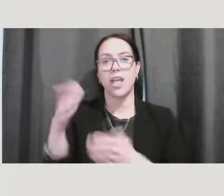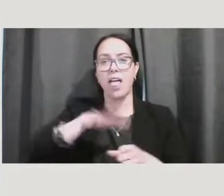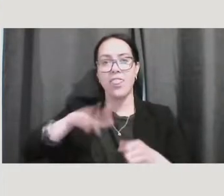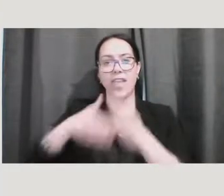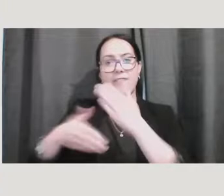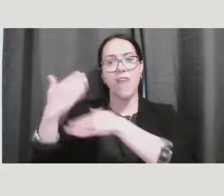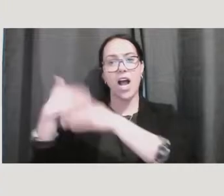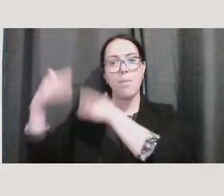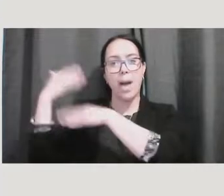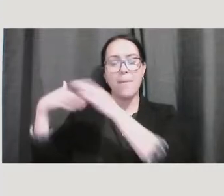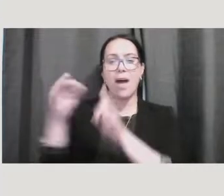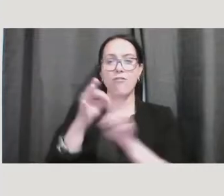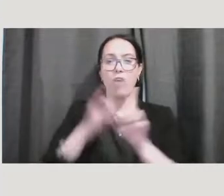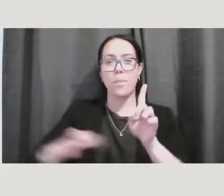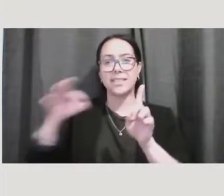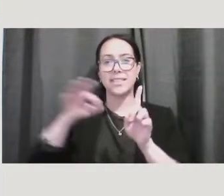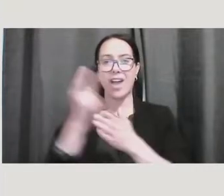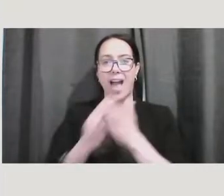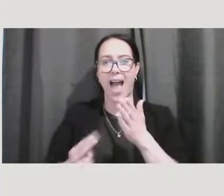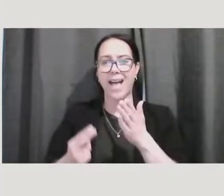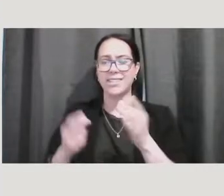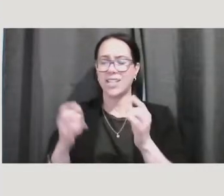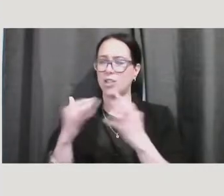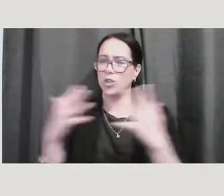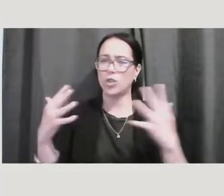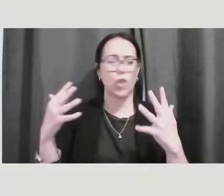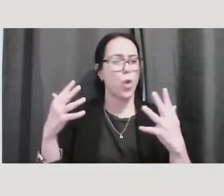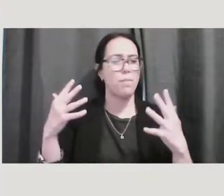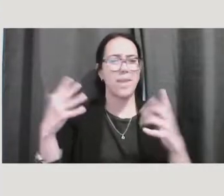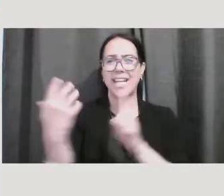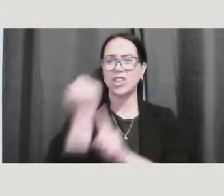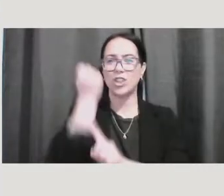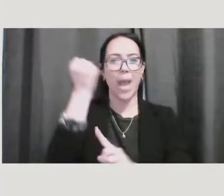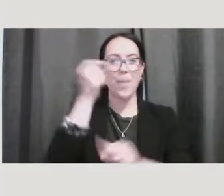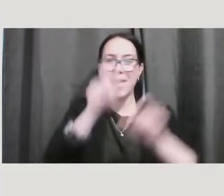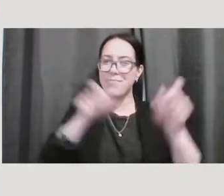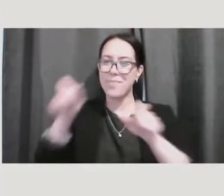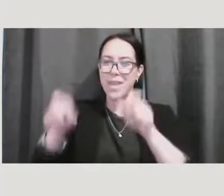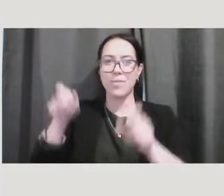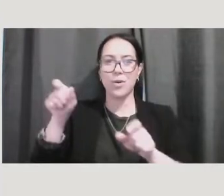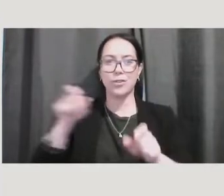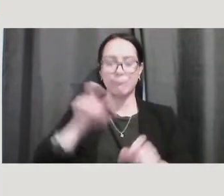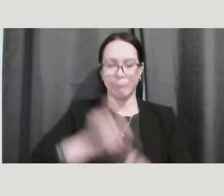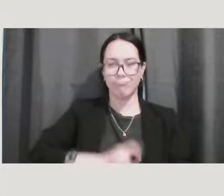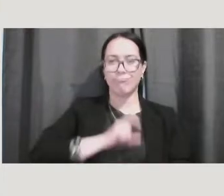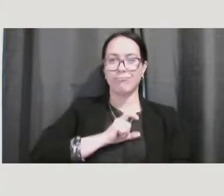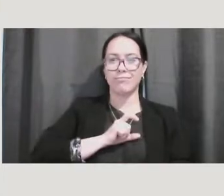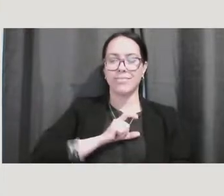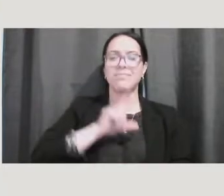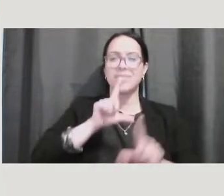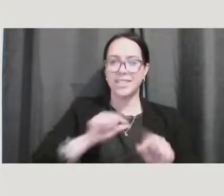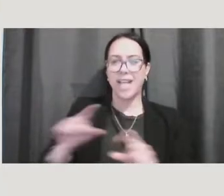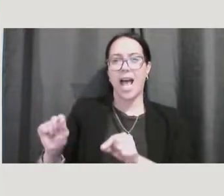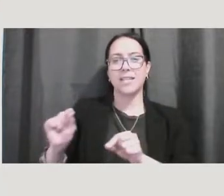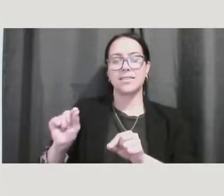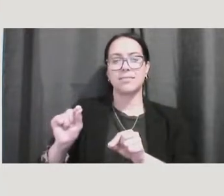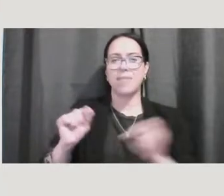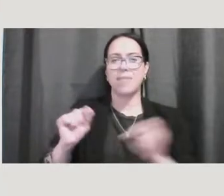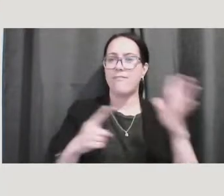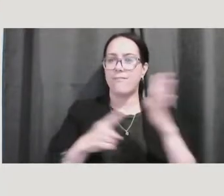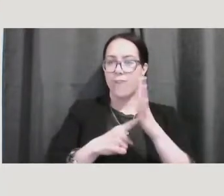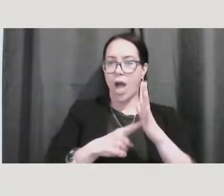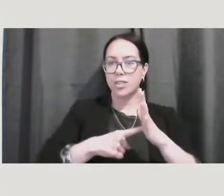many champions of the Pacific Arts that are here in this room um that have done such a vital job to bring us to this point